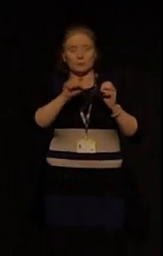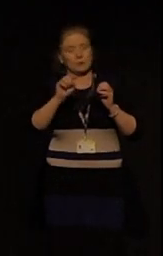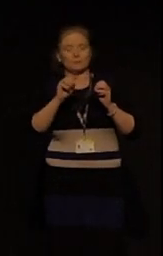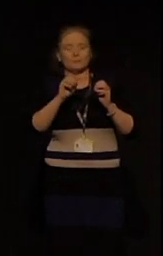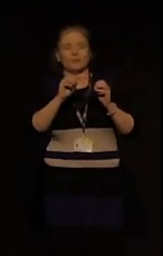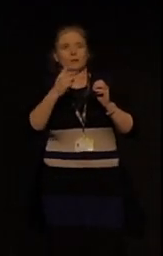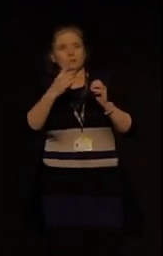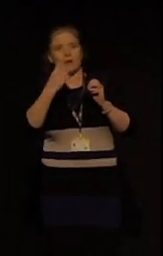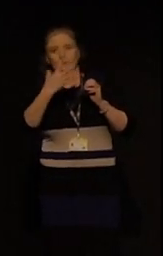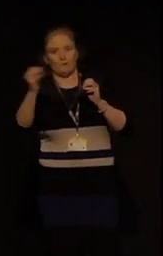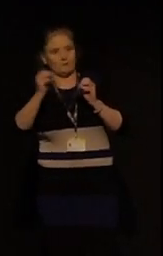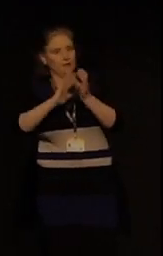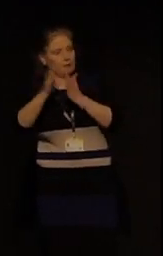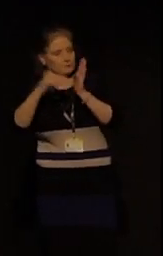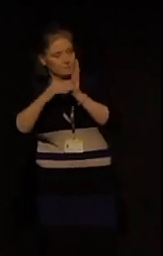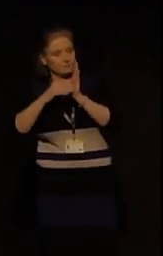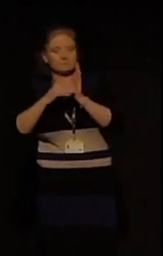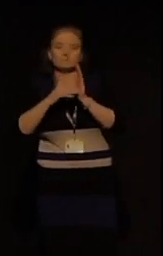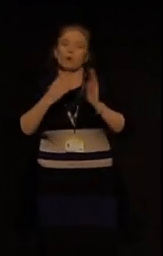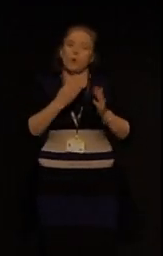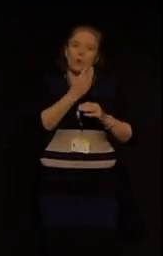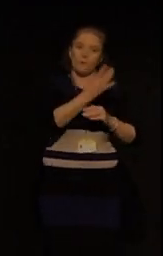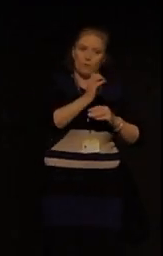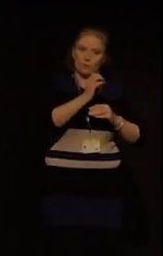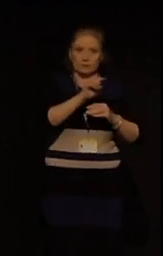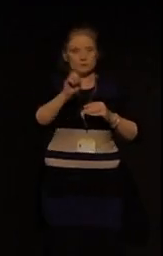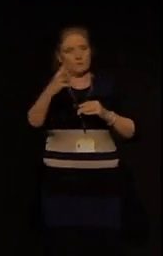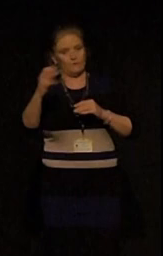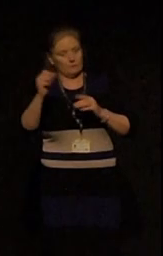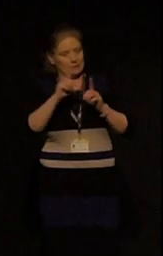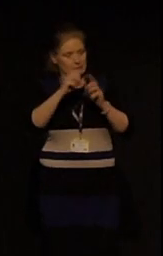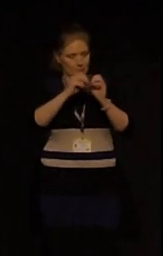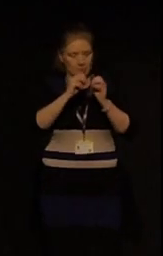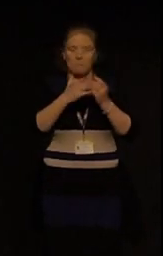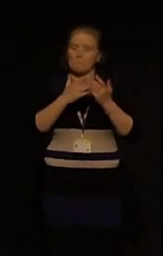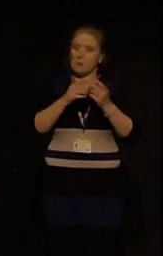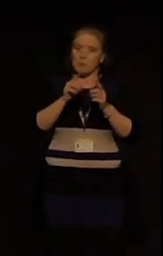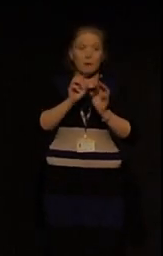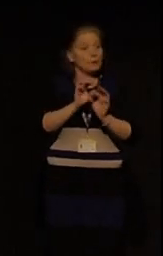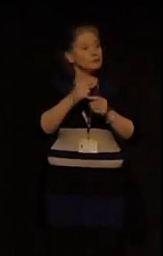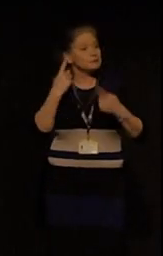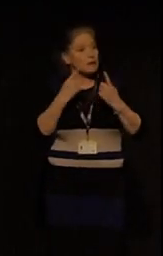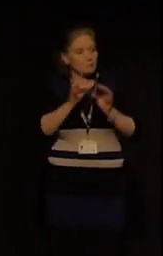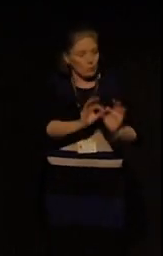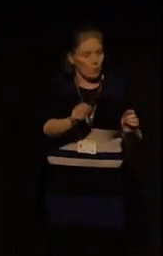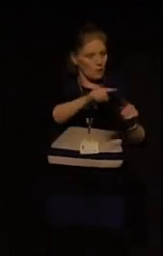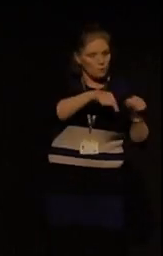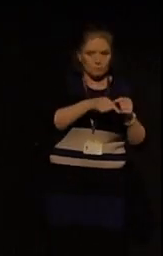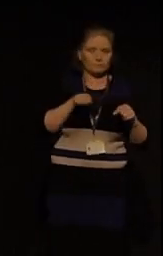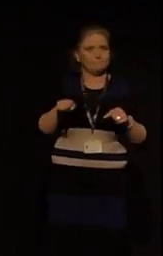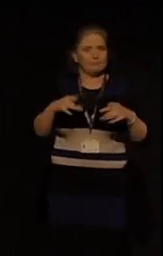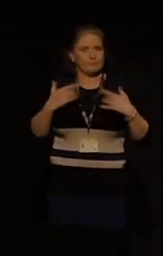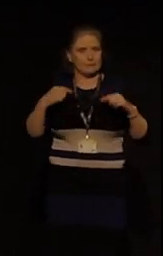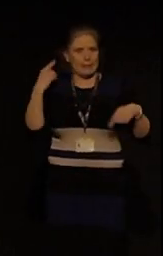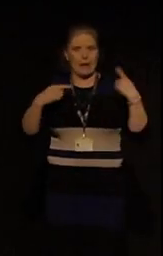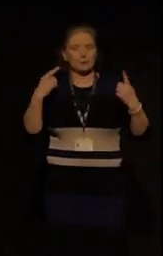hertz, sounds around 40 to 50 dB, sounds that you get in a quiet room are too loud. If